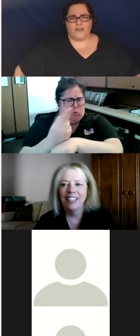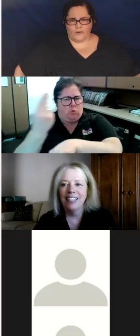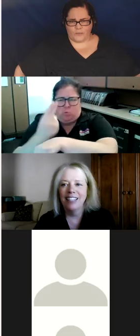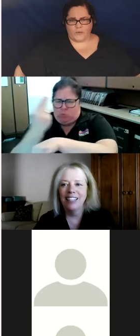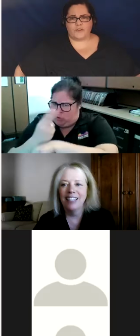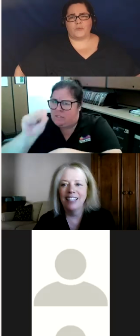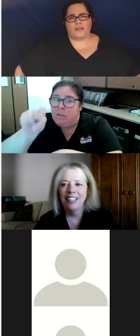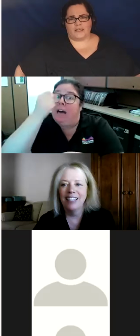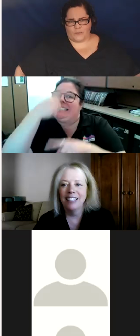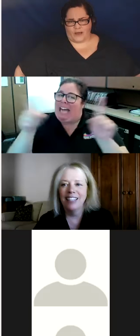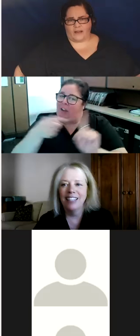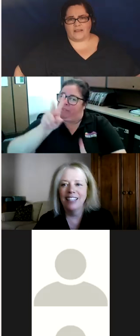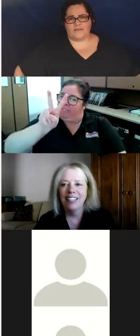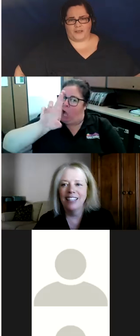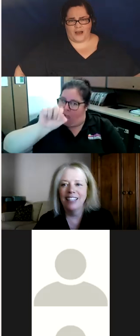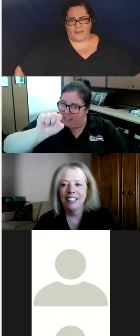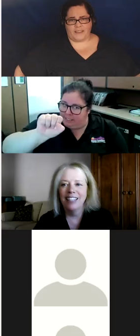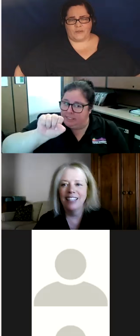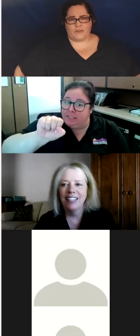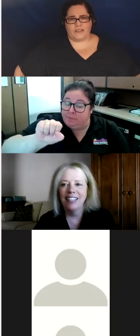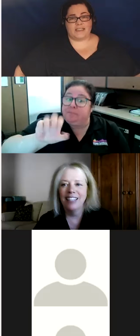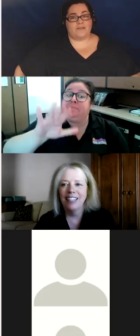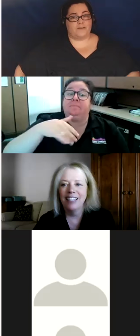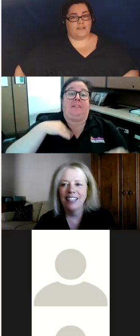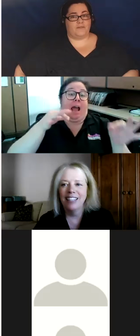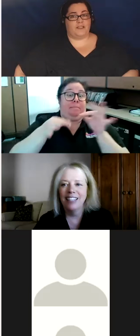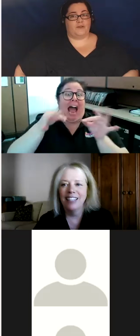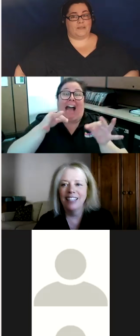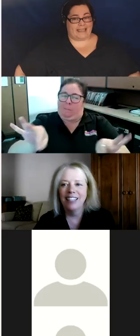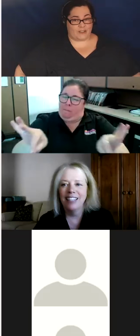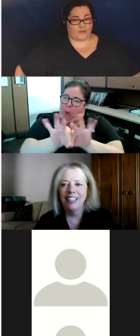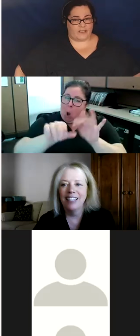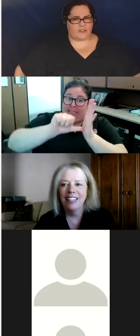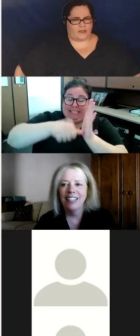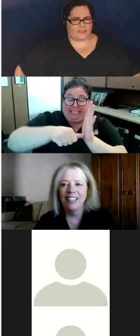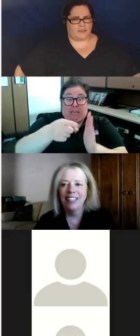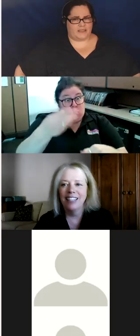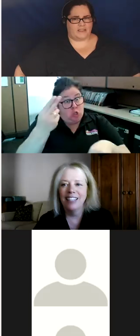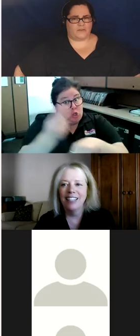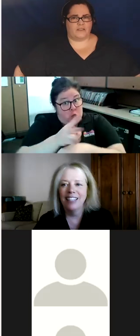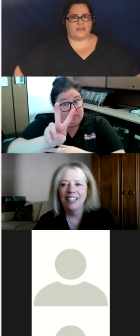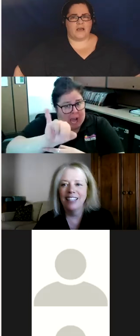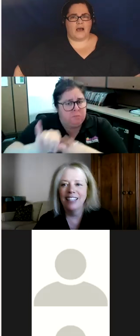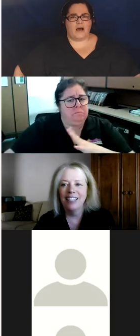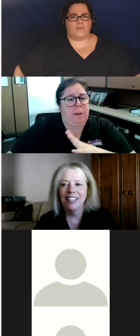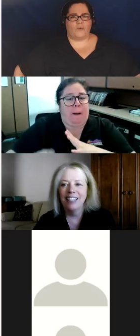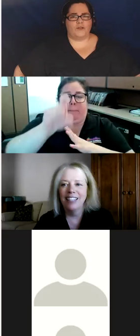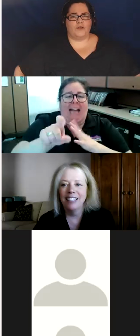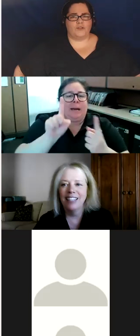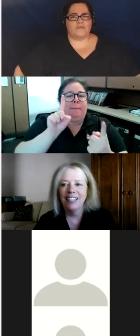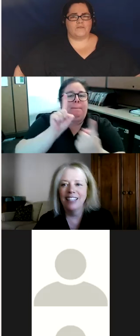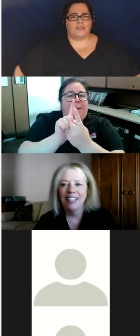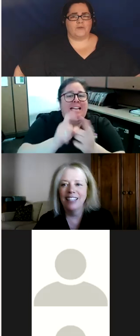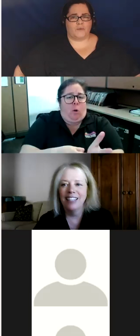So video remote interpreting as well is very commonly used. It's different than video relay service, so I'll explain the difference. When